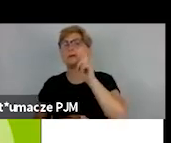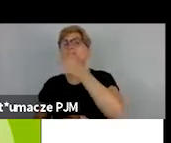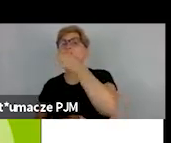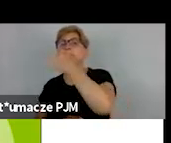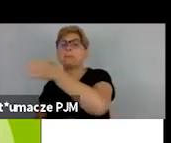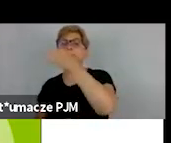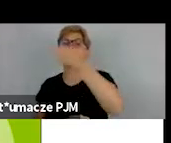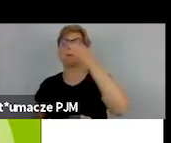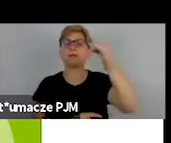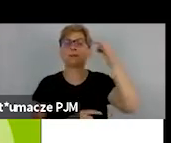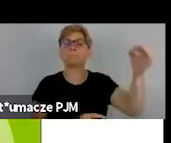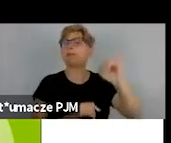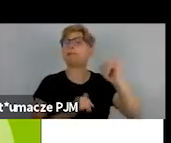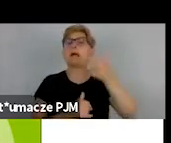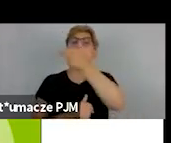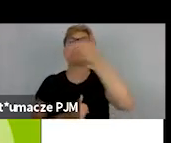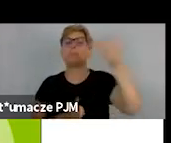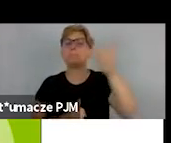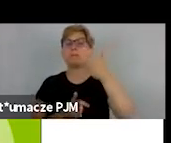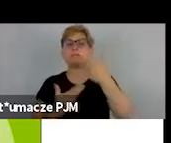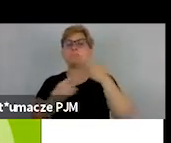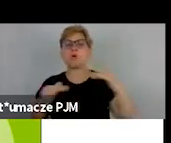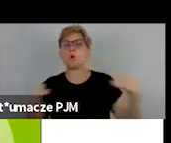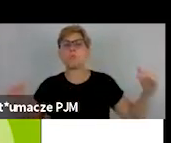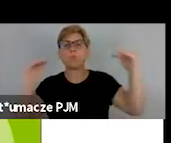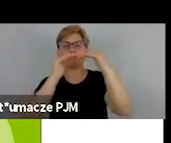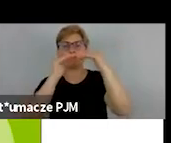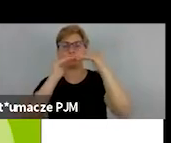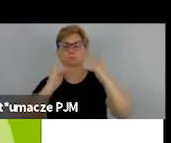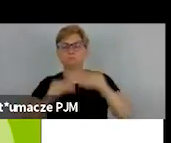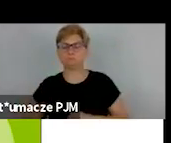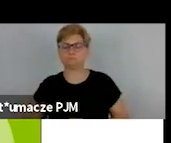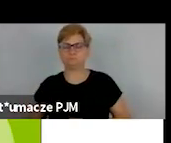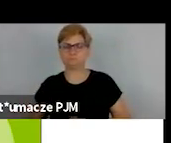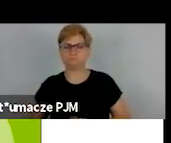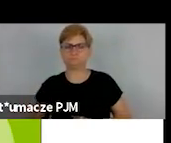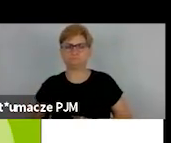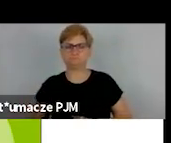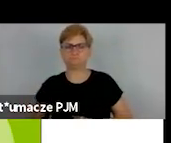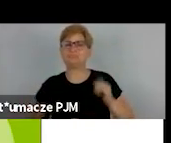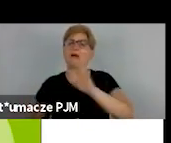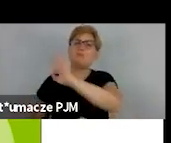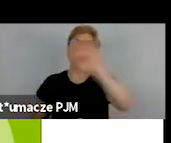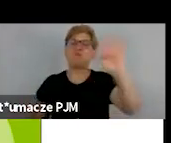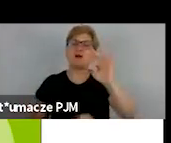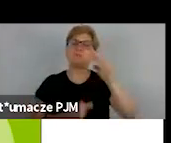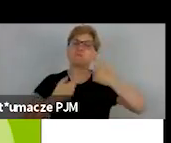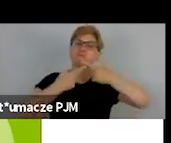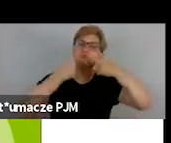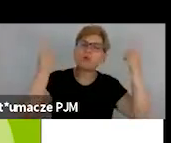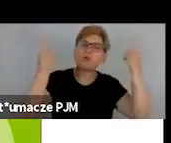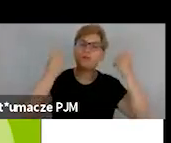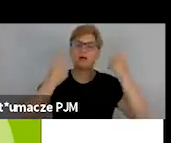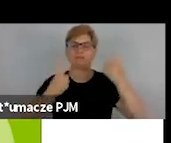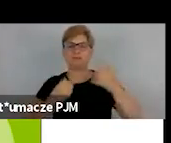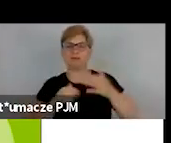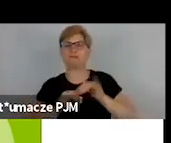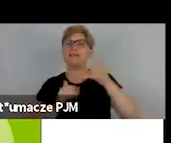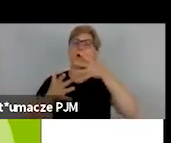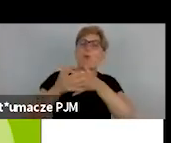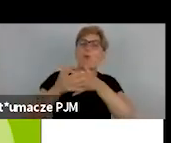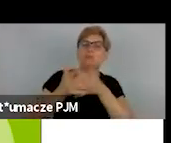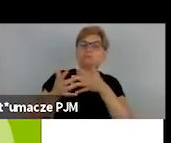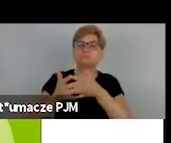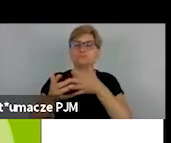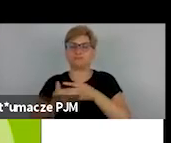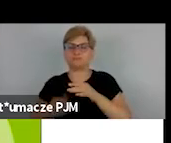doing enough to address it? And did they think government was doing enough? And then we asked them what they would do, what they wanted to see an organization